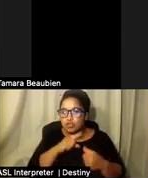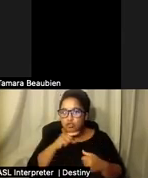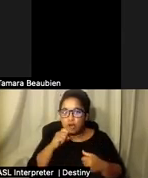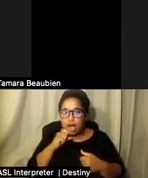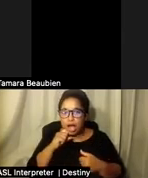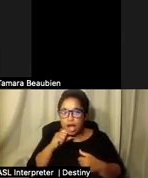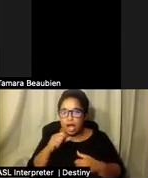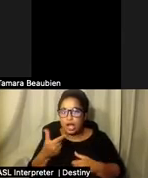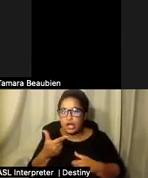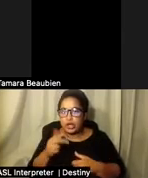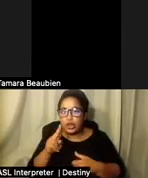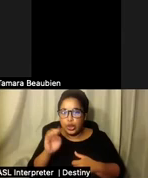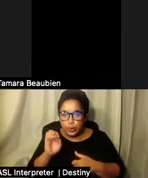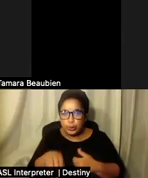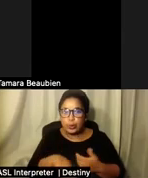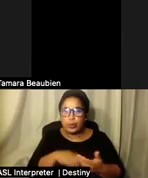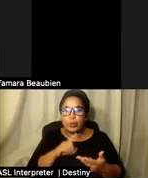Then today's training will review